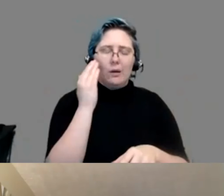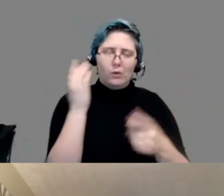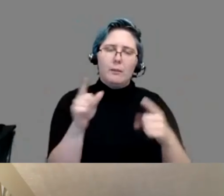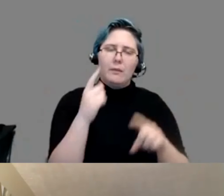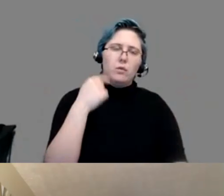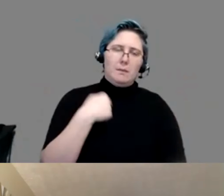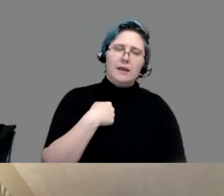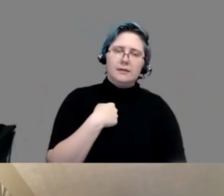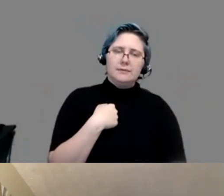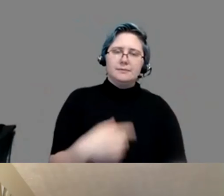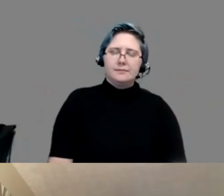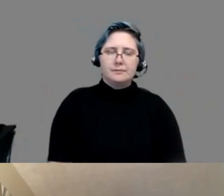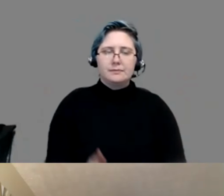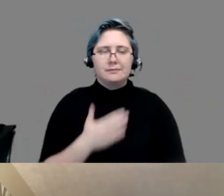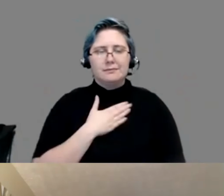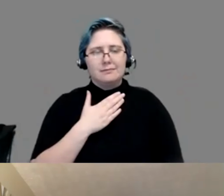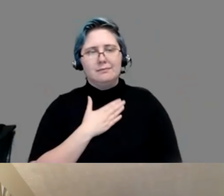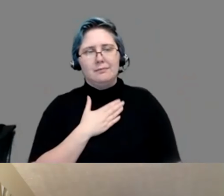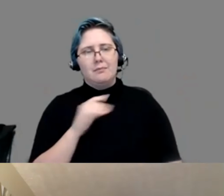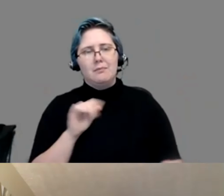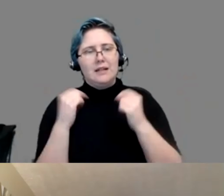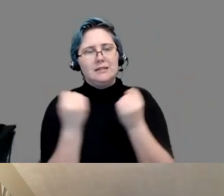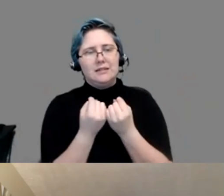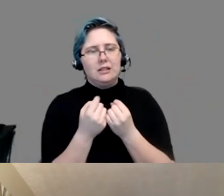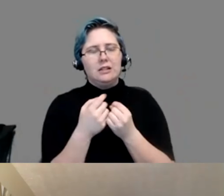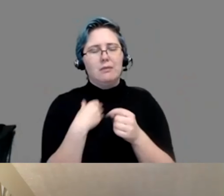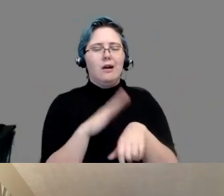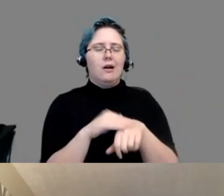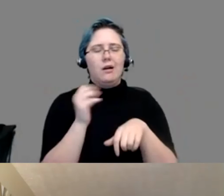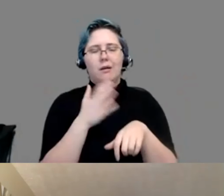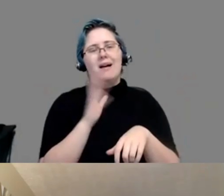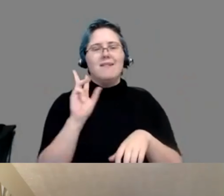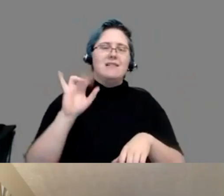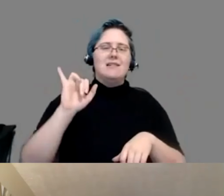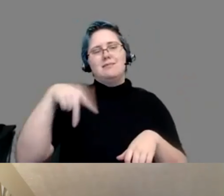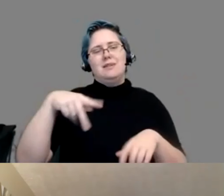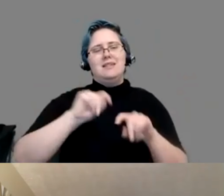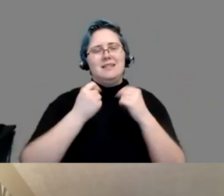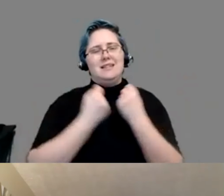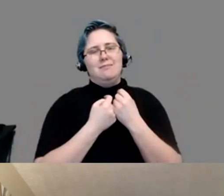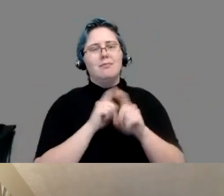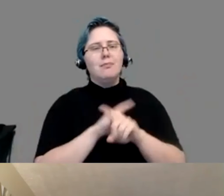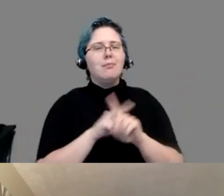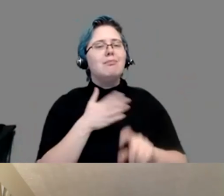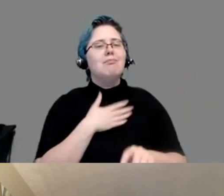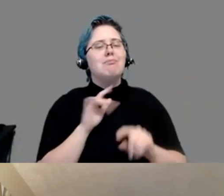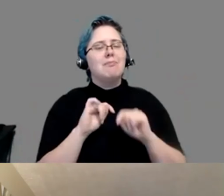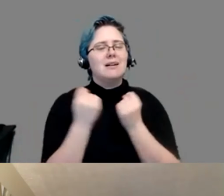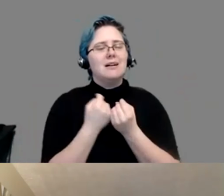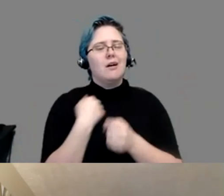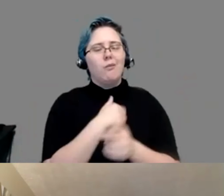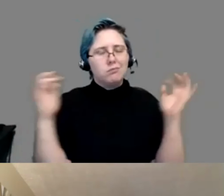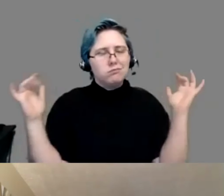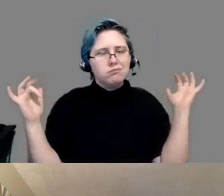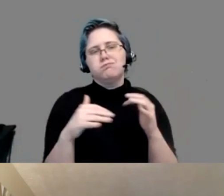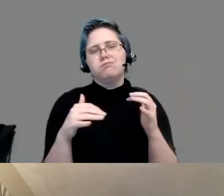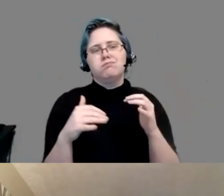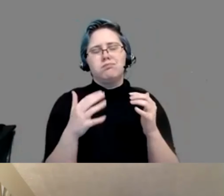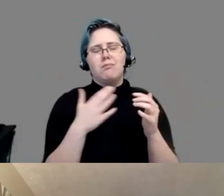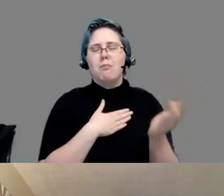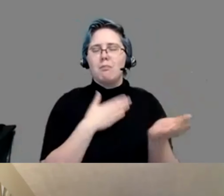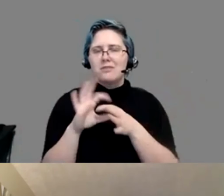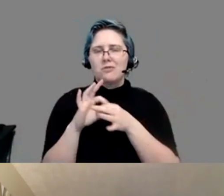me. My team, I call it my VIP team, but my team, we all came. My